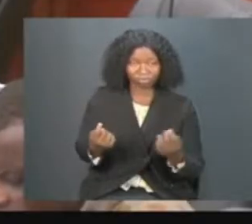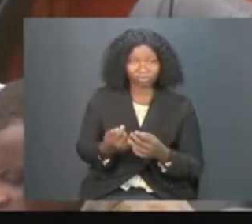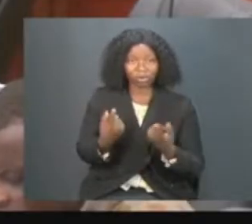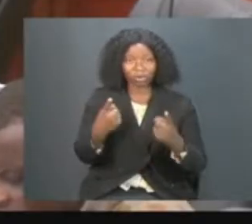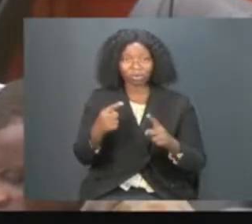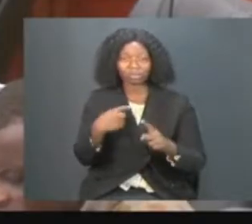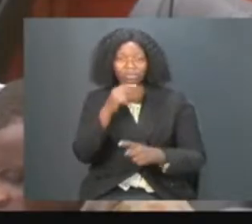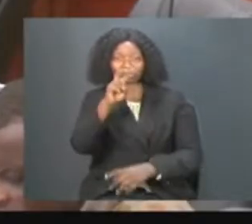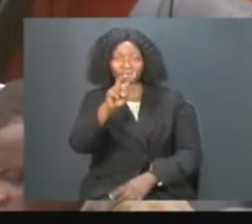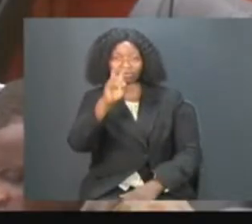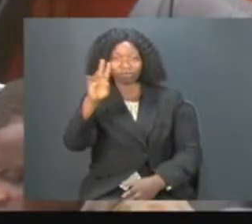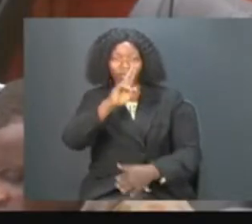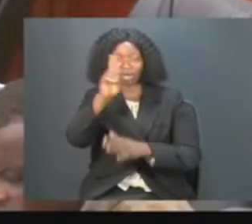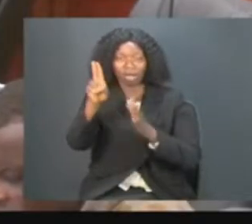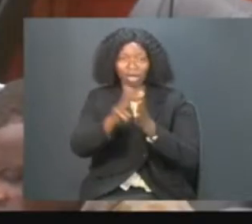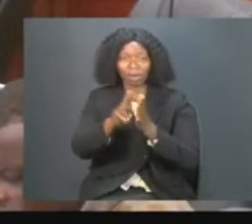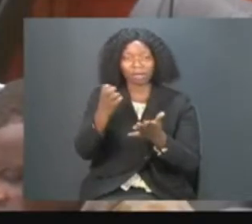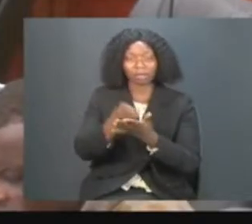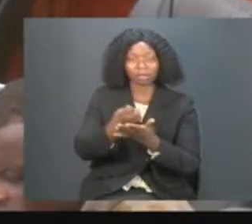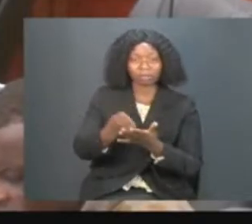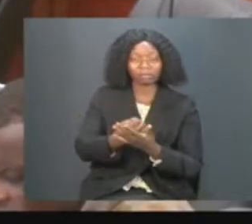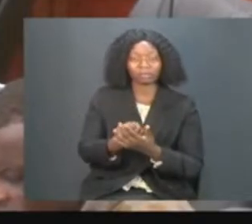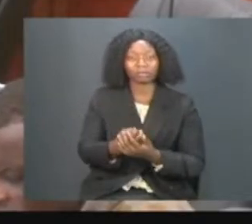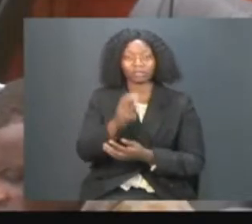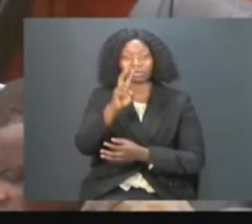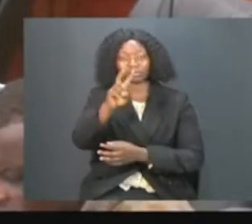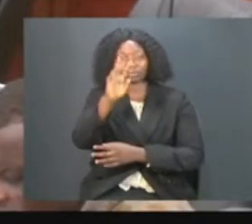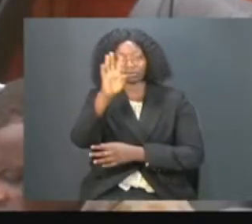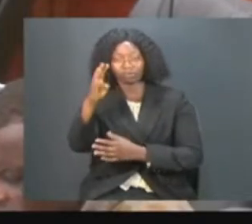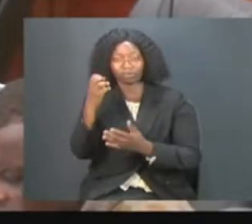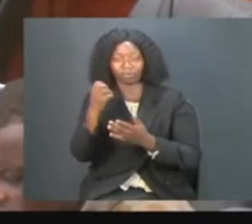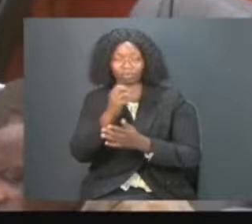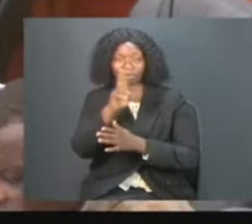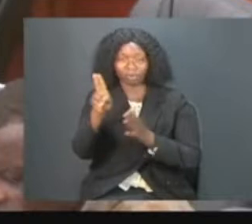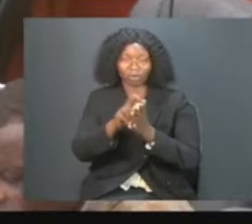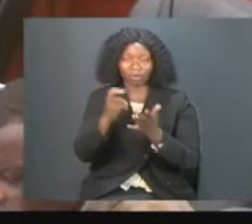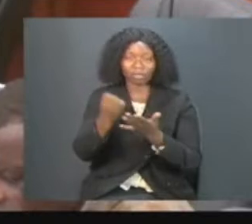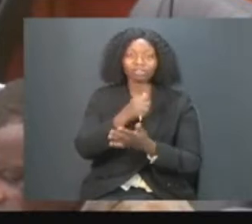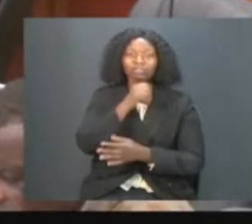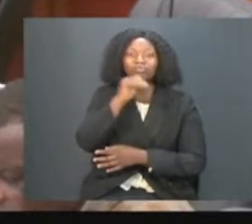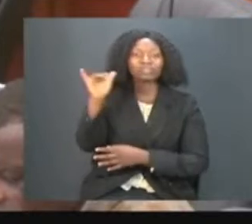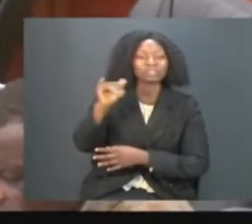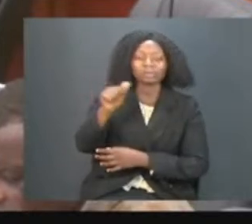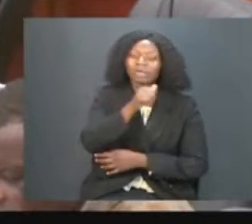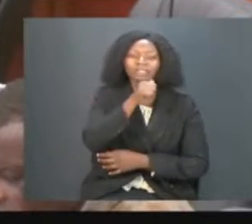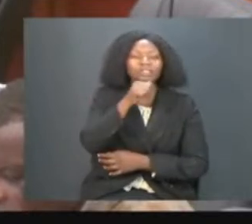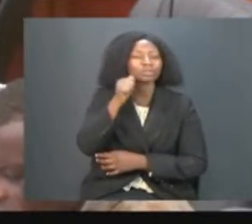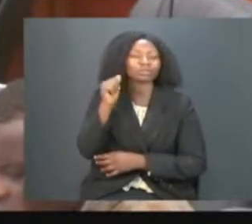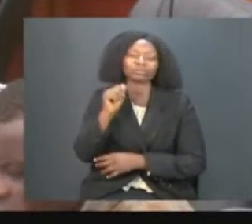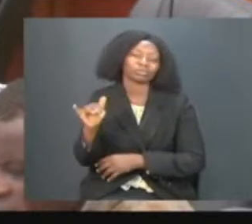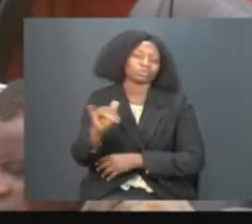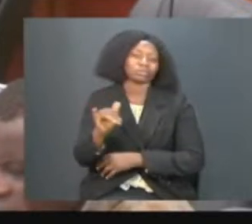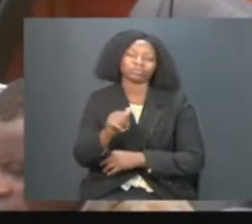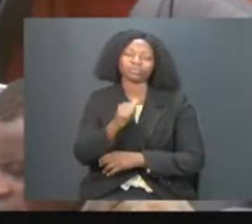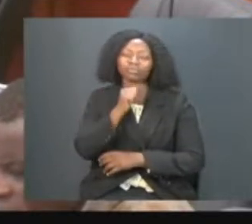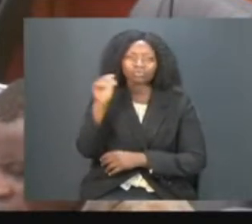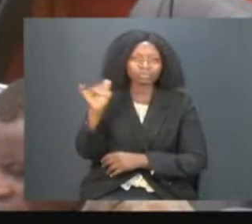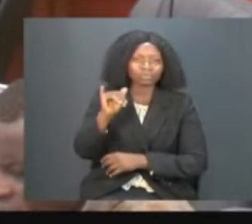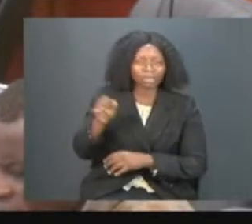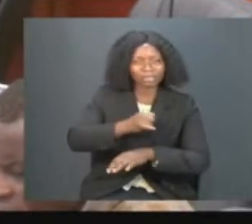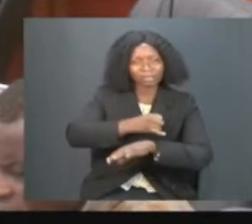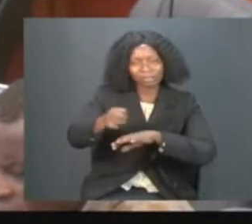say 24-hour economy, 24-hour economy is not the same as agriculture. It is not the same as